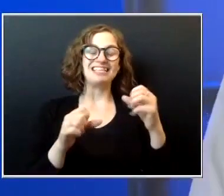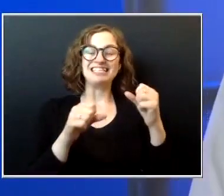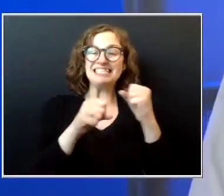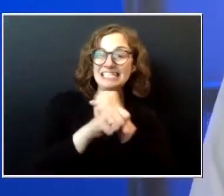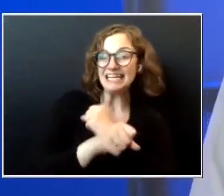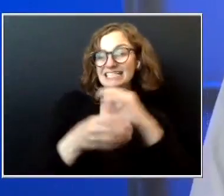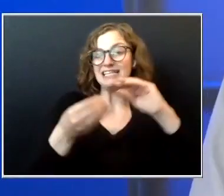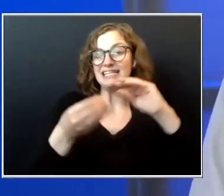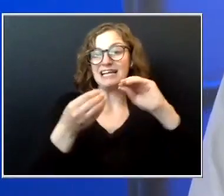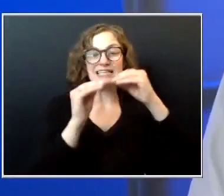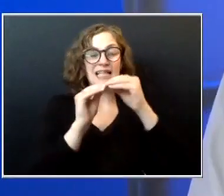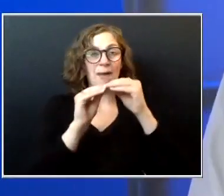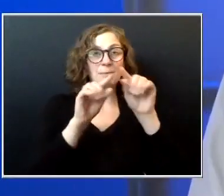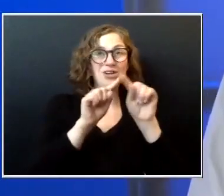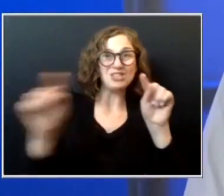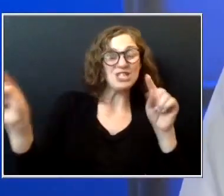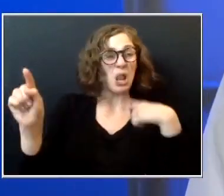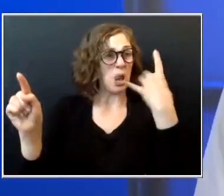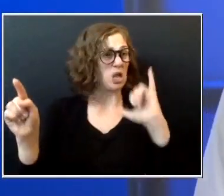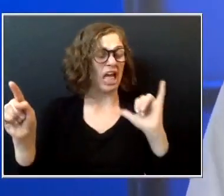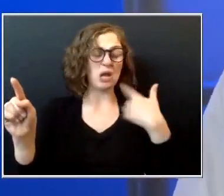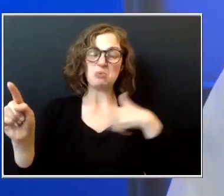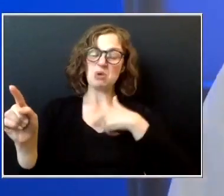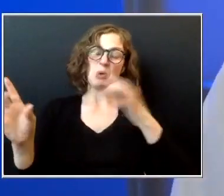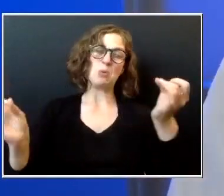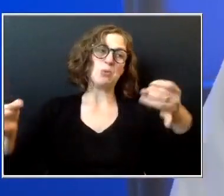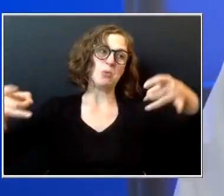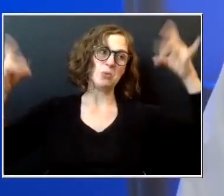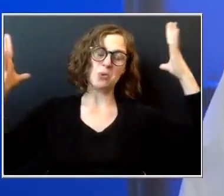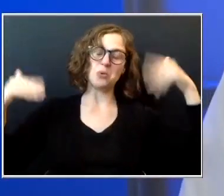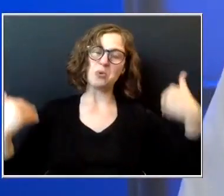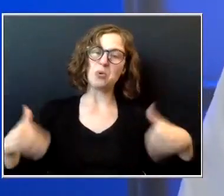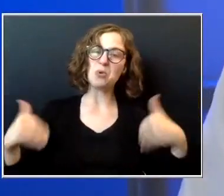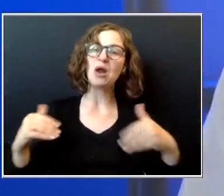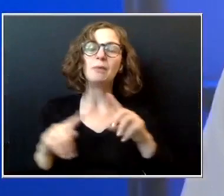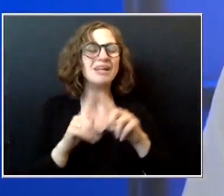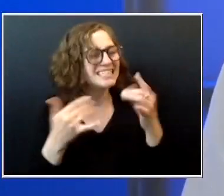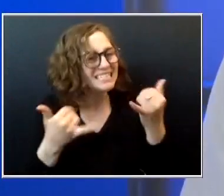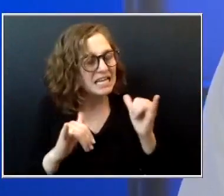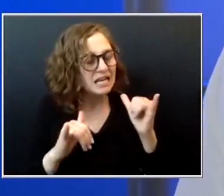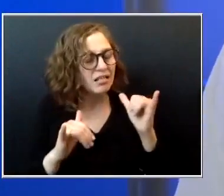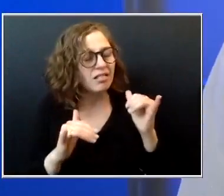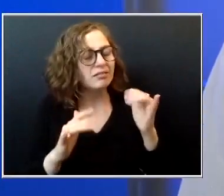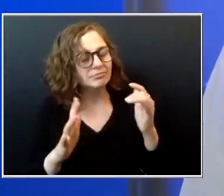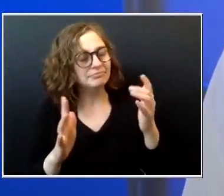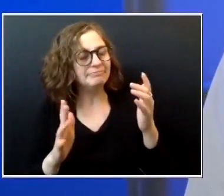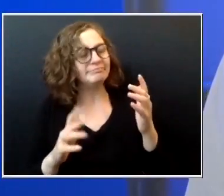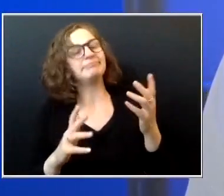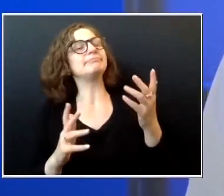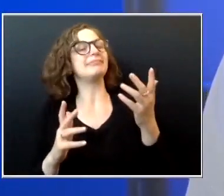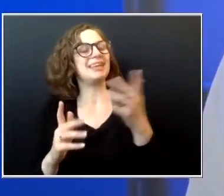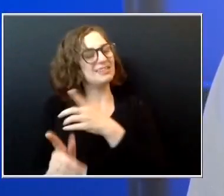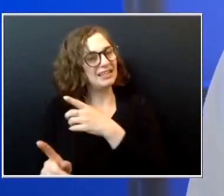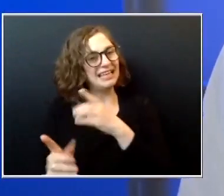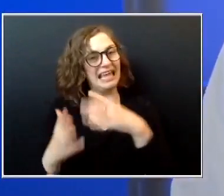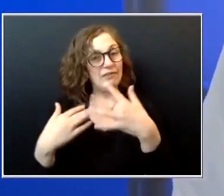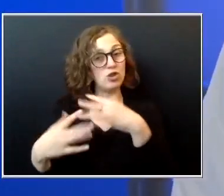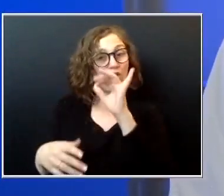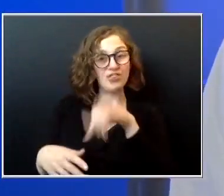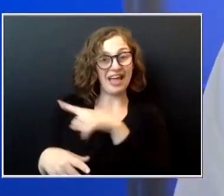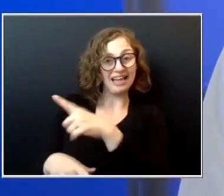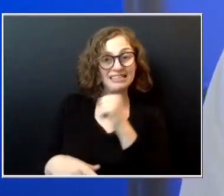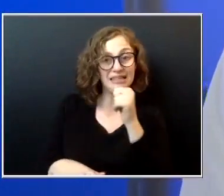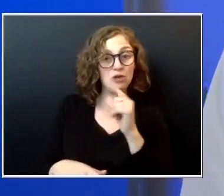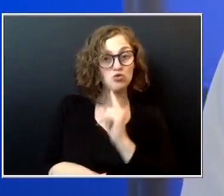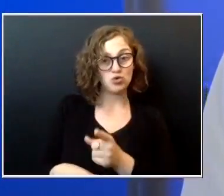numbers. However, we still need to be doing better, because when you start, again, digging down even deeper, and we'll take the state of Kansas, for instance, you start